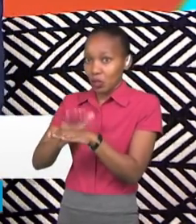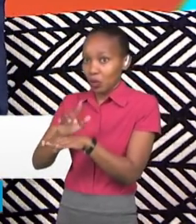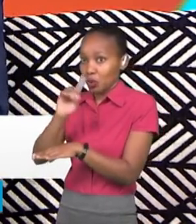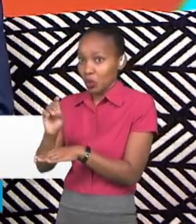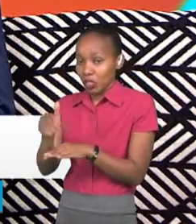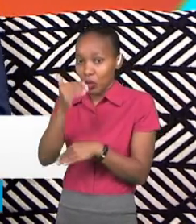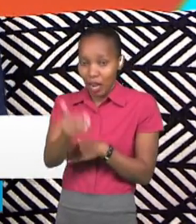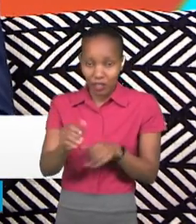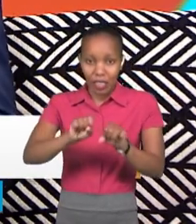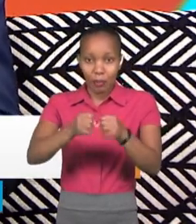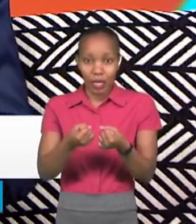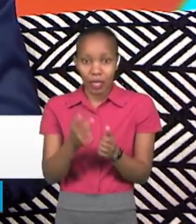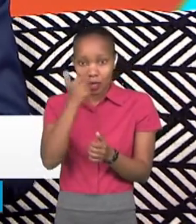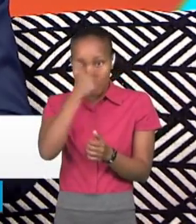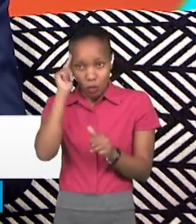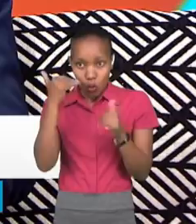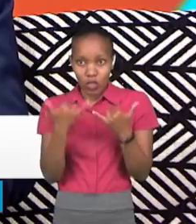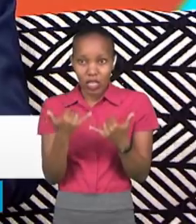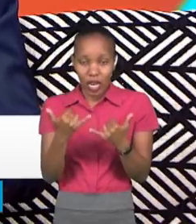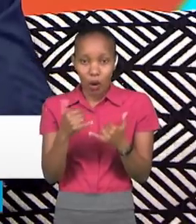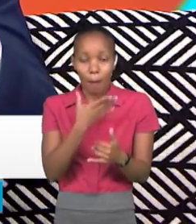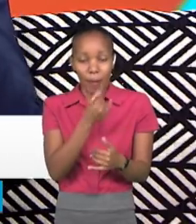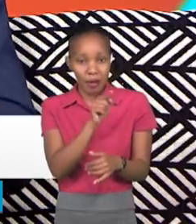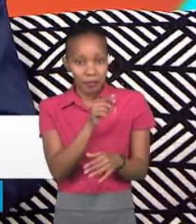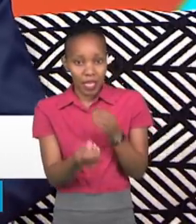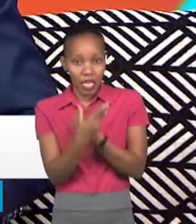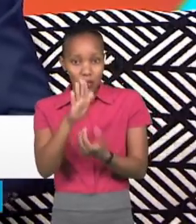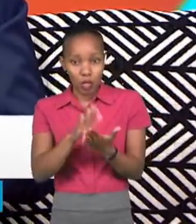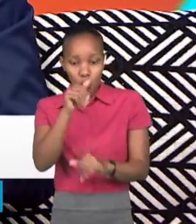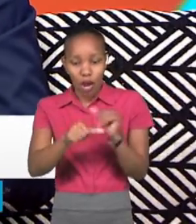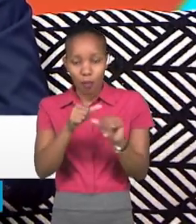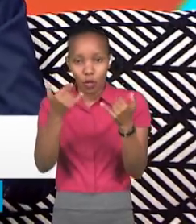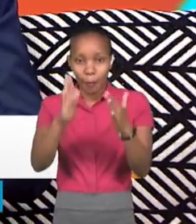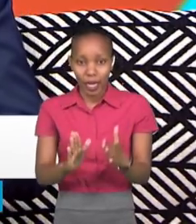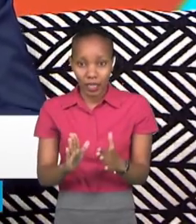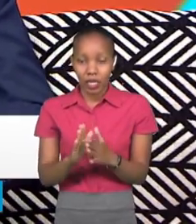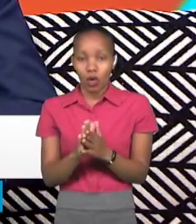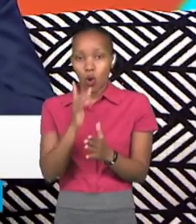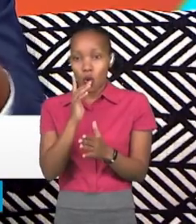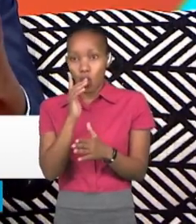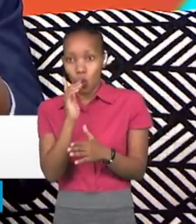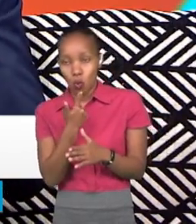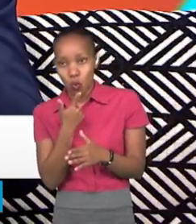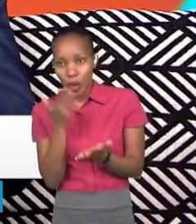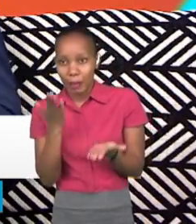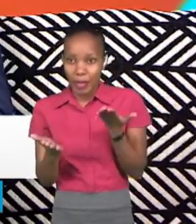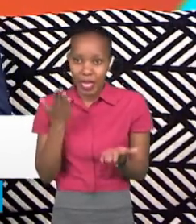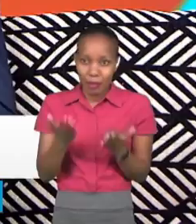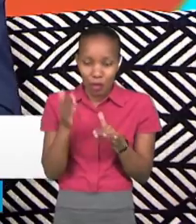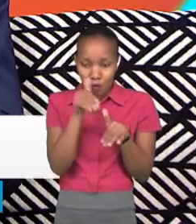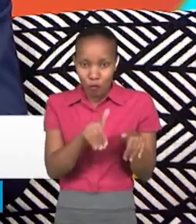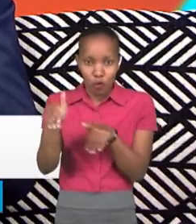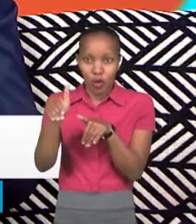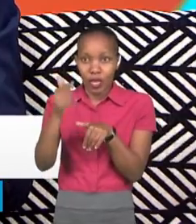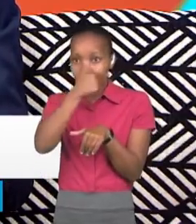to you after a short break, because now Alubal will be telling us what kind of players they'll be kind of just following up